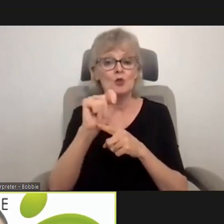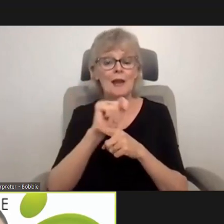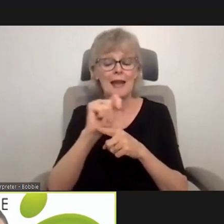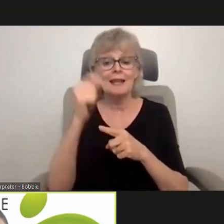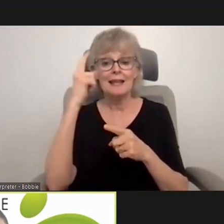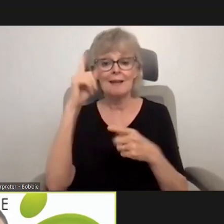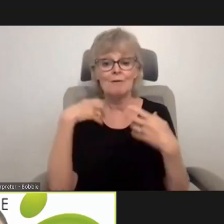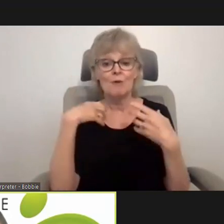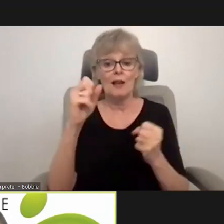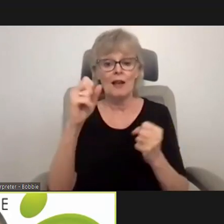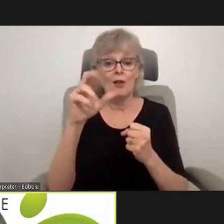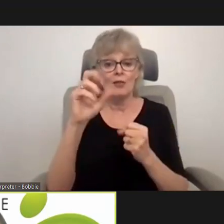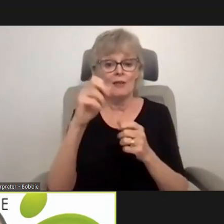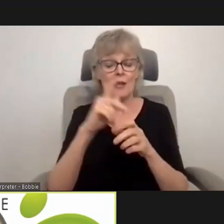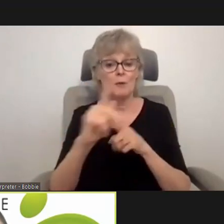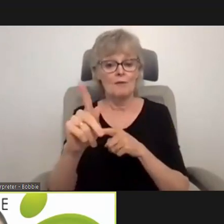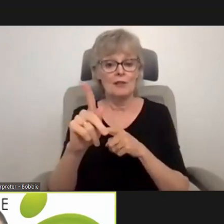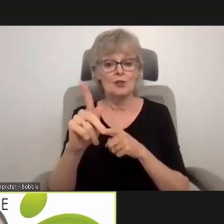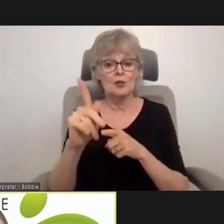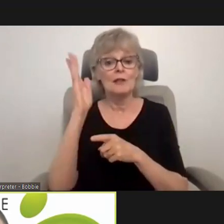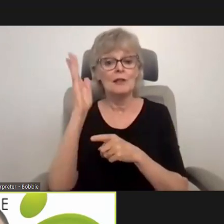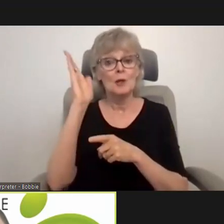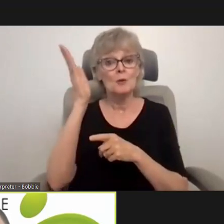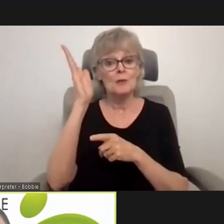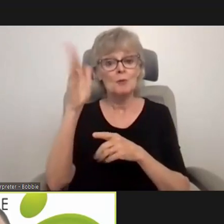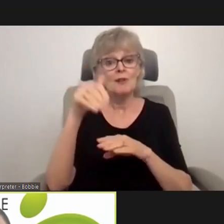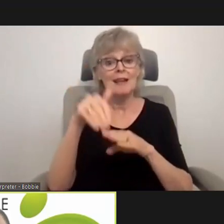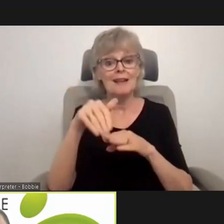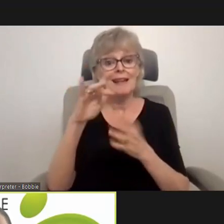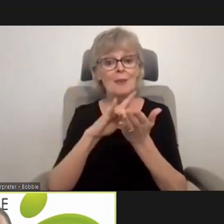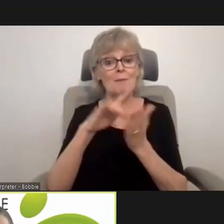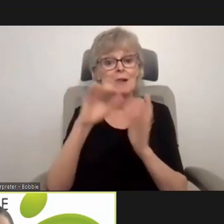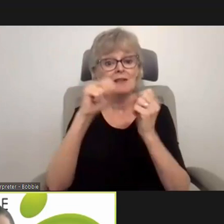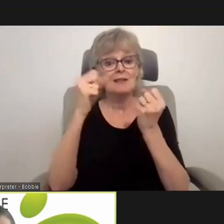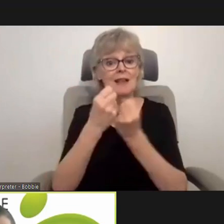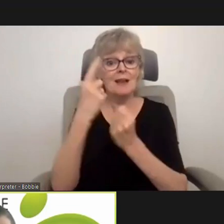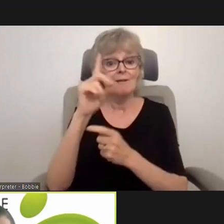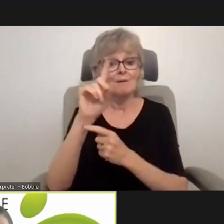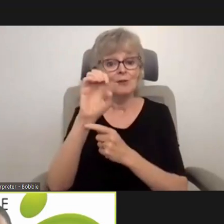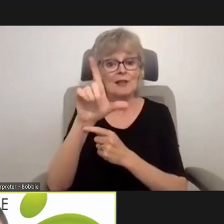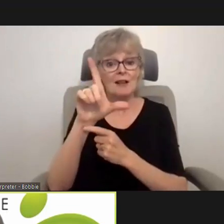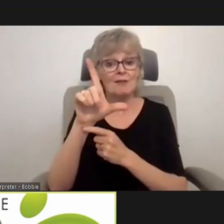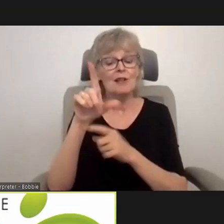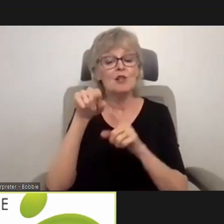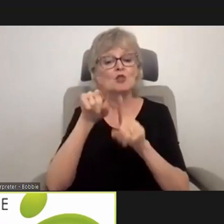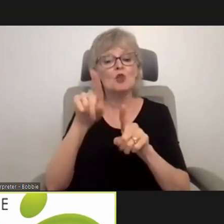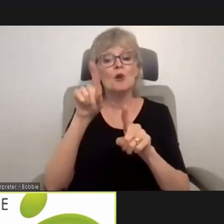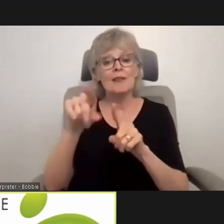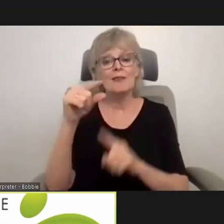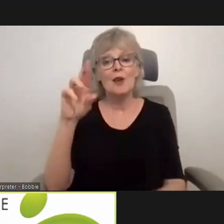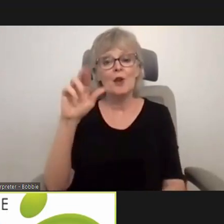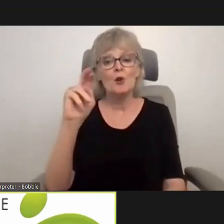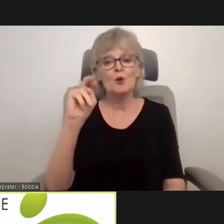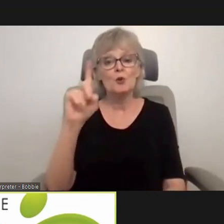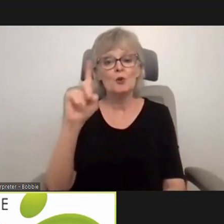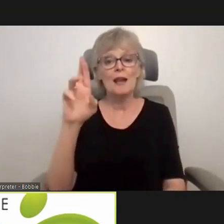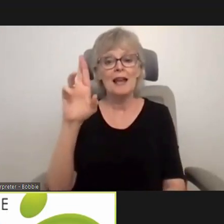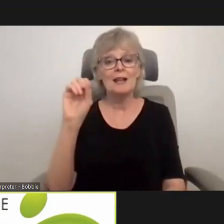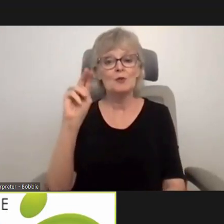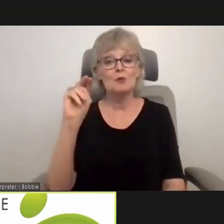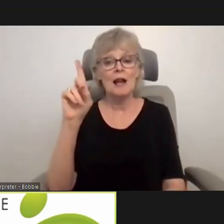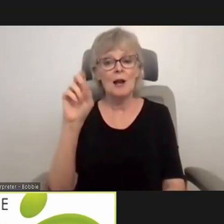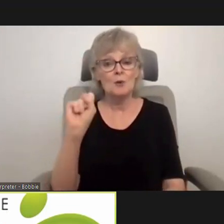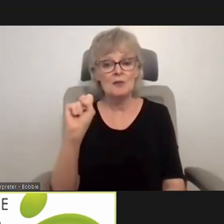that was actually presented at the Medical Society of Delaware at Grand Rounds. And we were able to